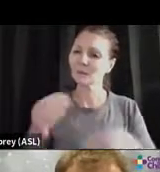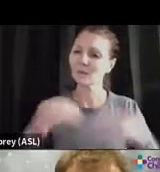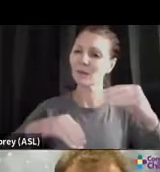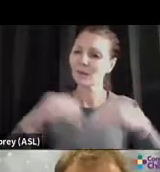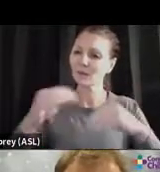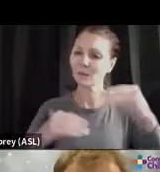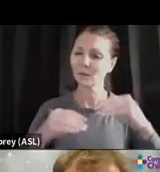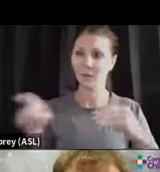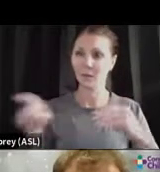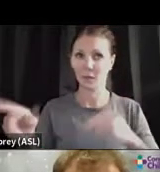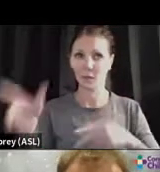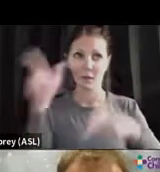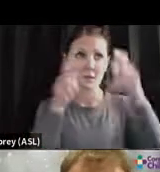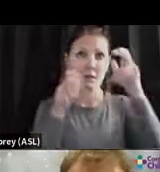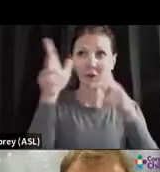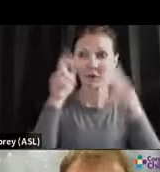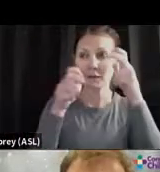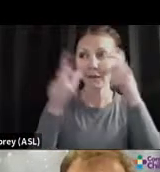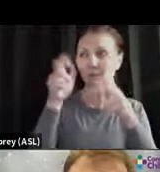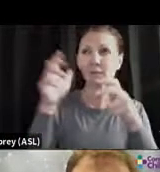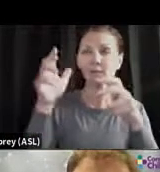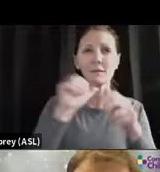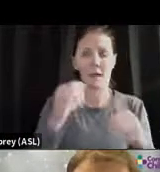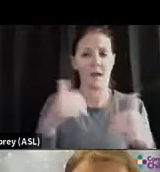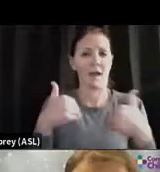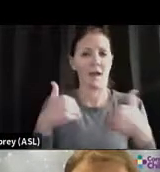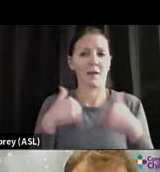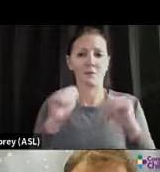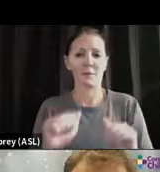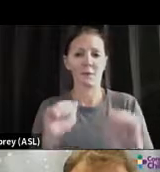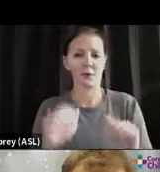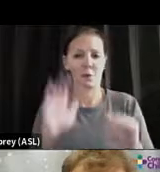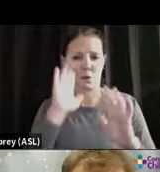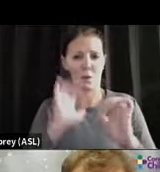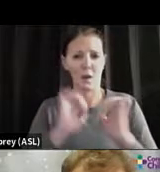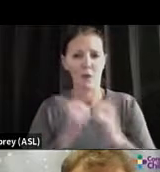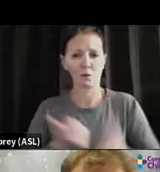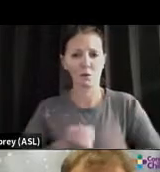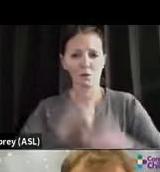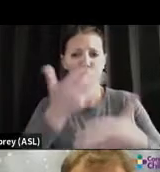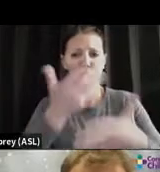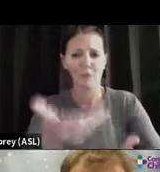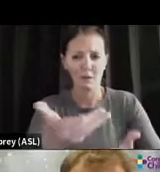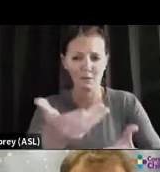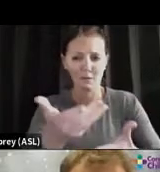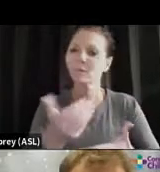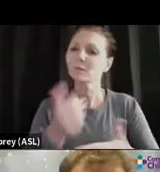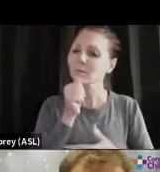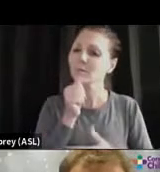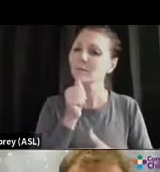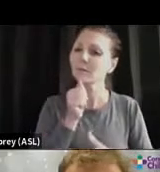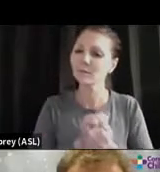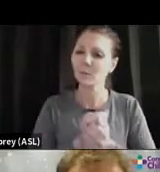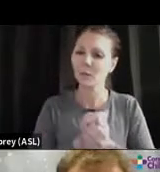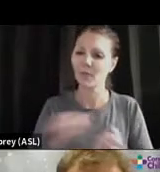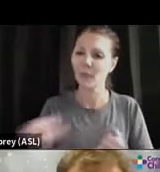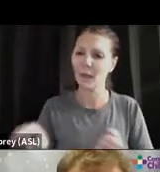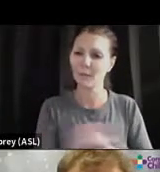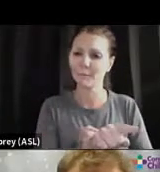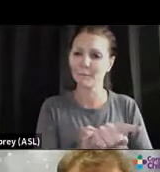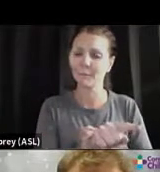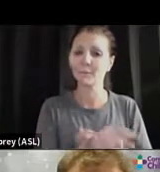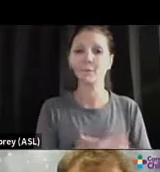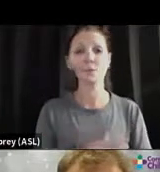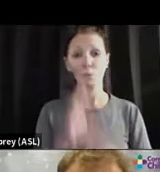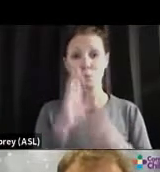necessarily have the ability to express themselves or let it out in the same way. So we want to be patient. And respect that everyone's